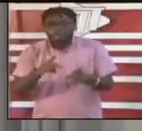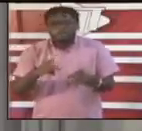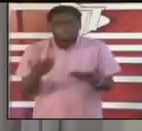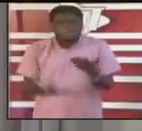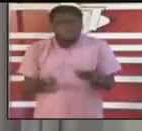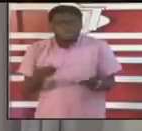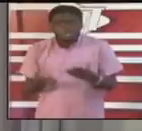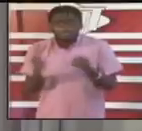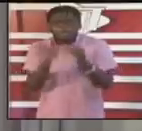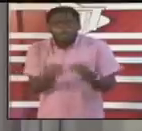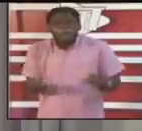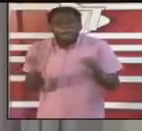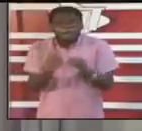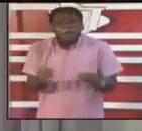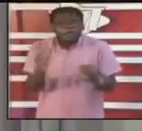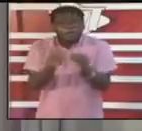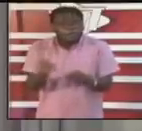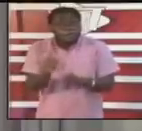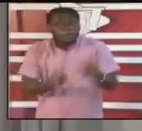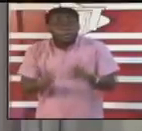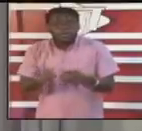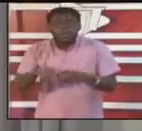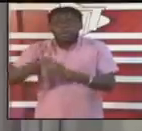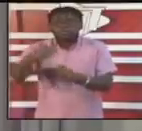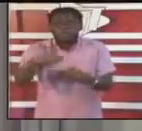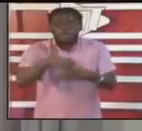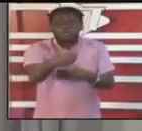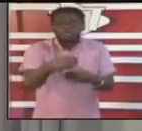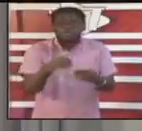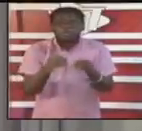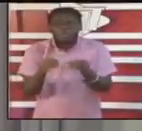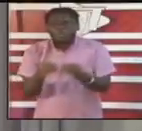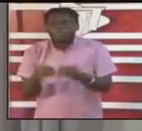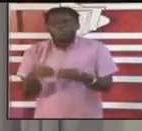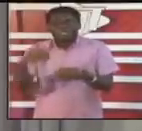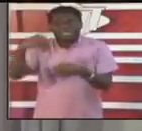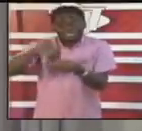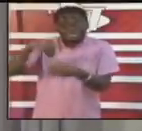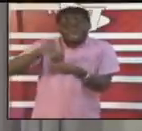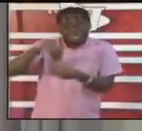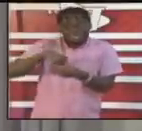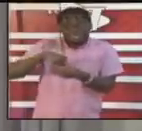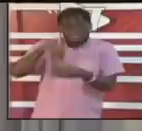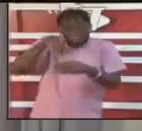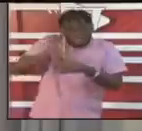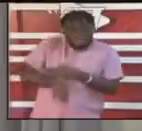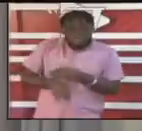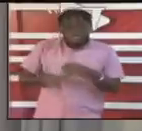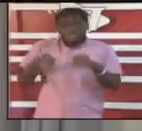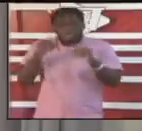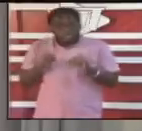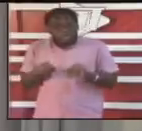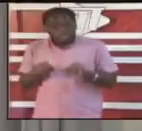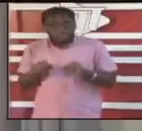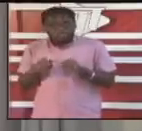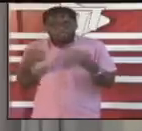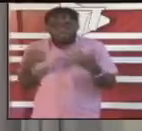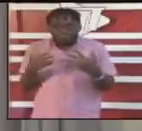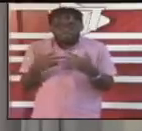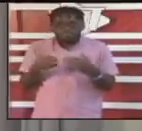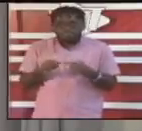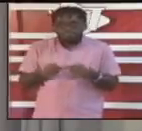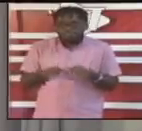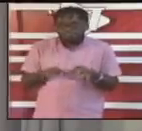dangerous than being outside. And I did use the analogy on Monday about beaches and